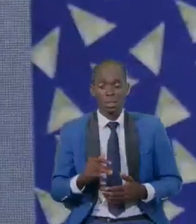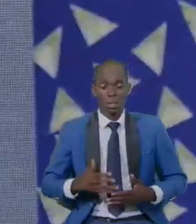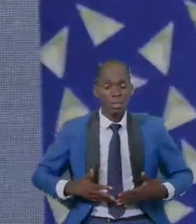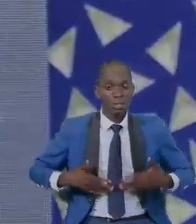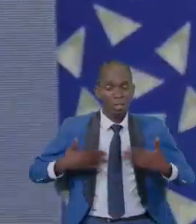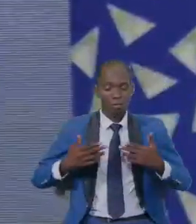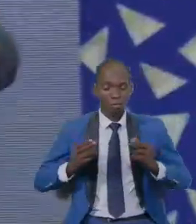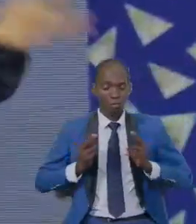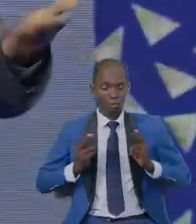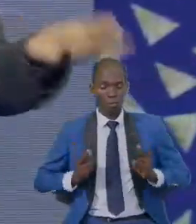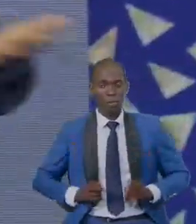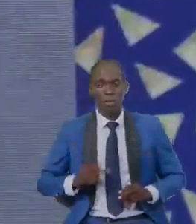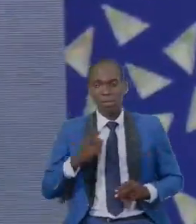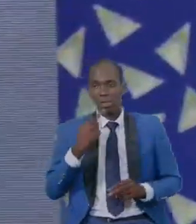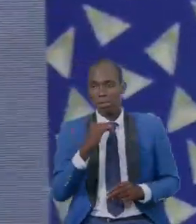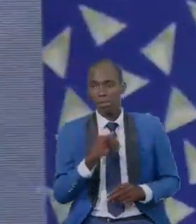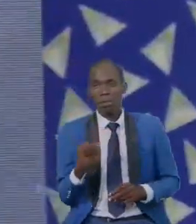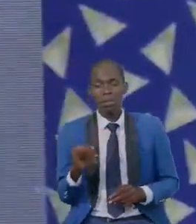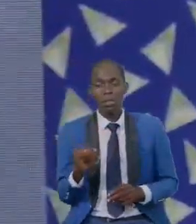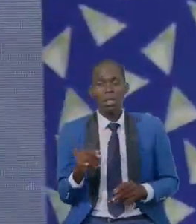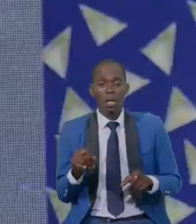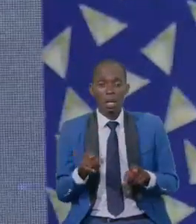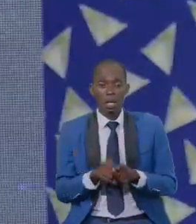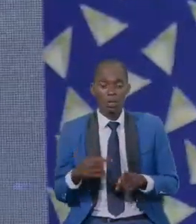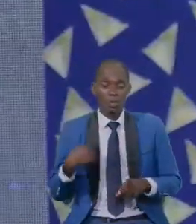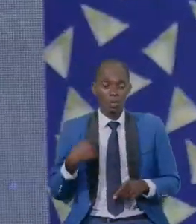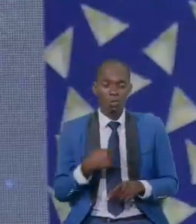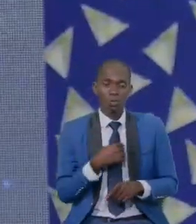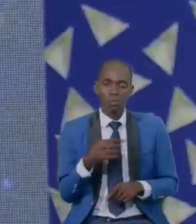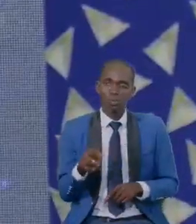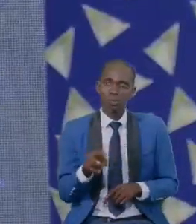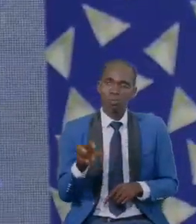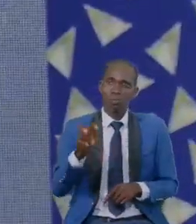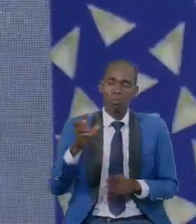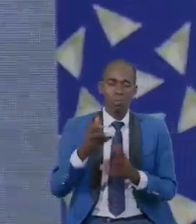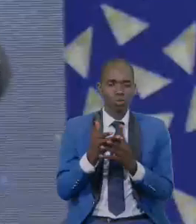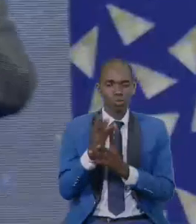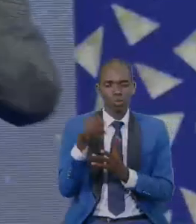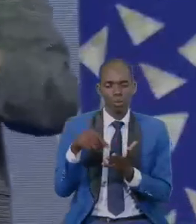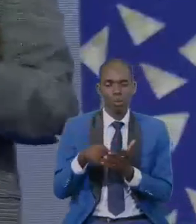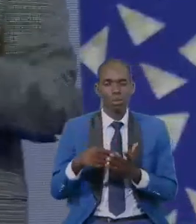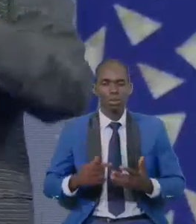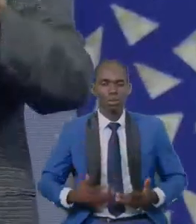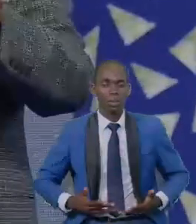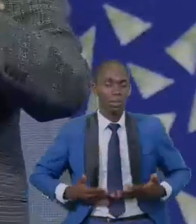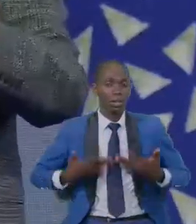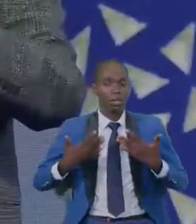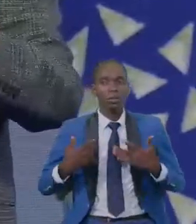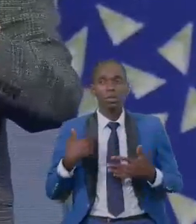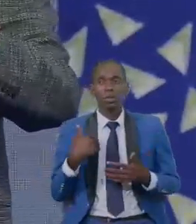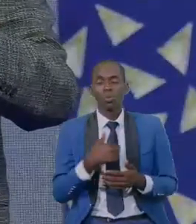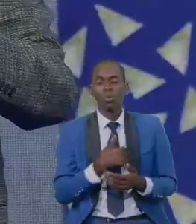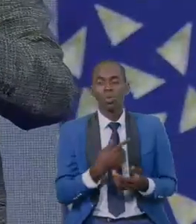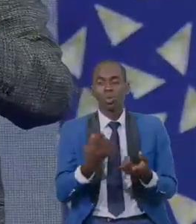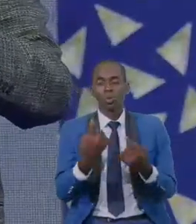speaking, as we journey through life, we come to an